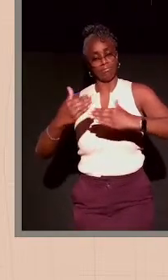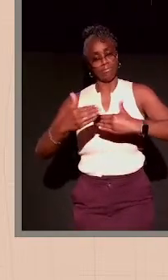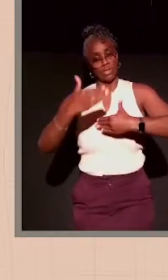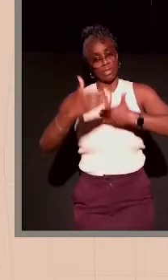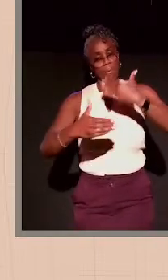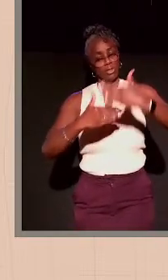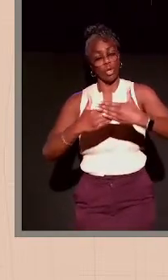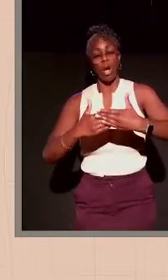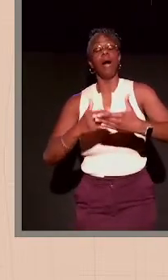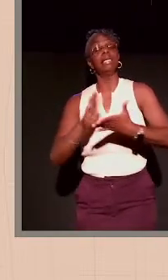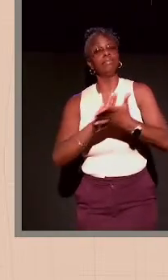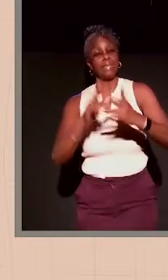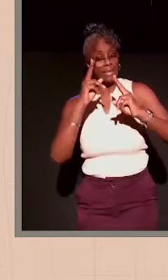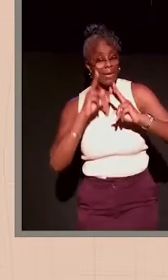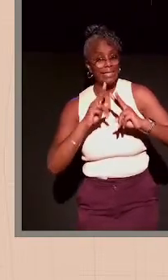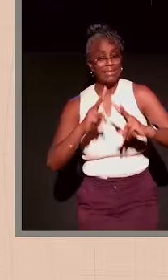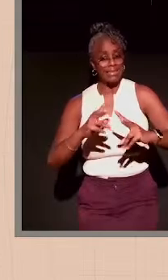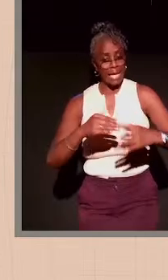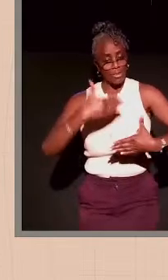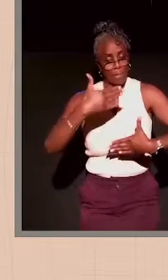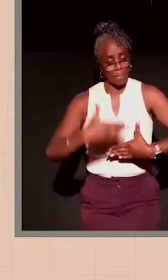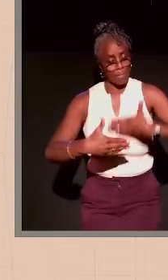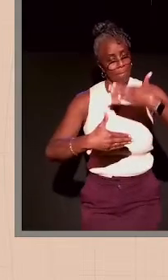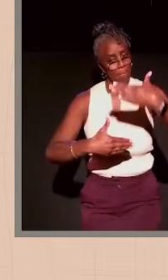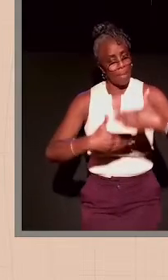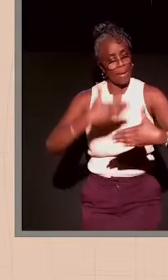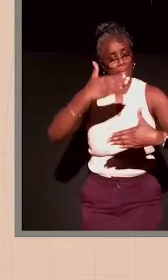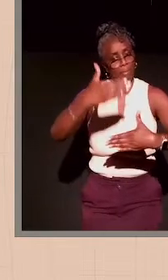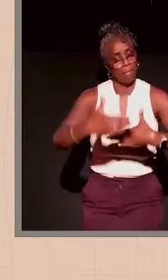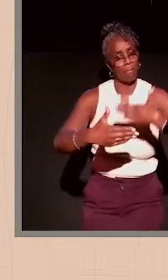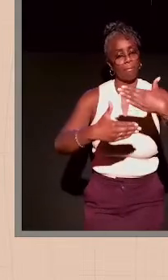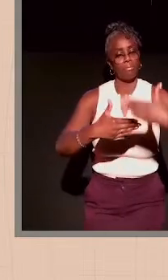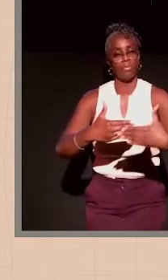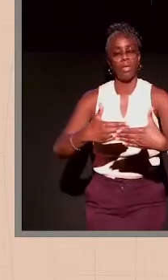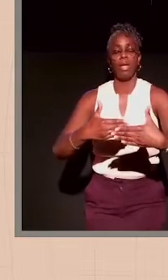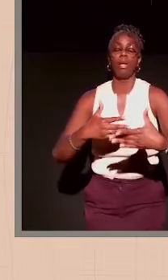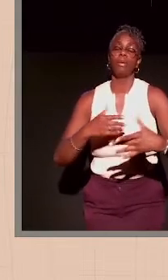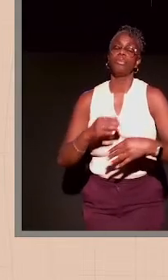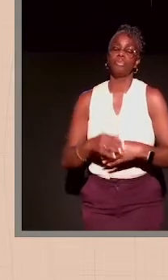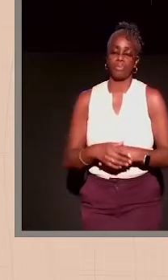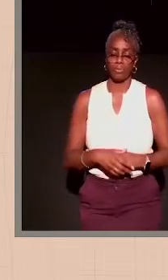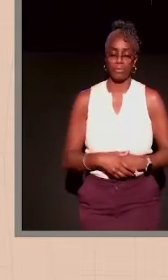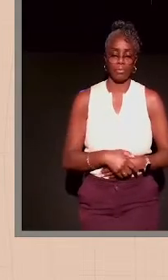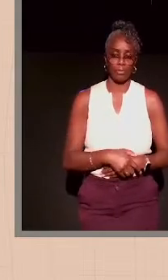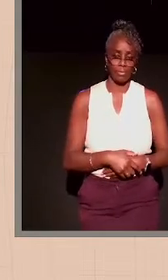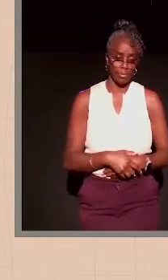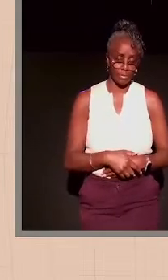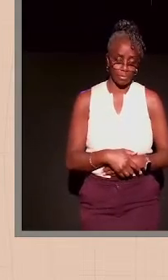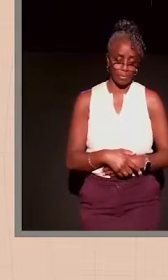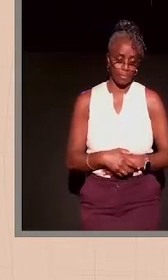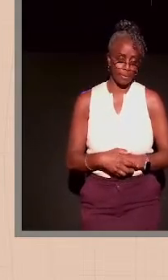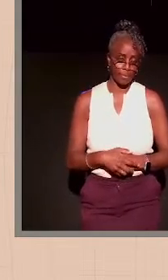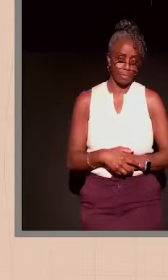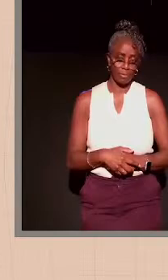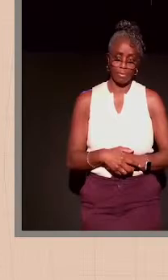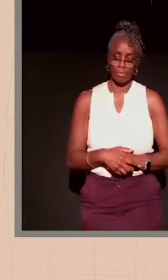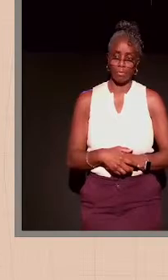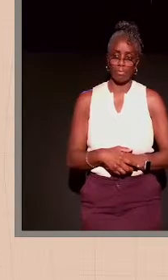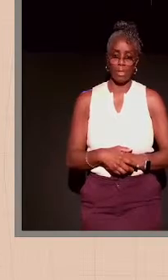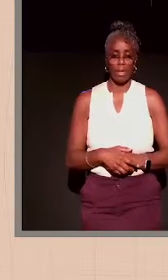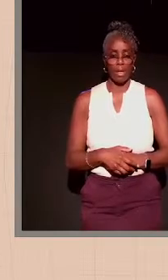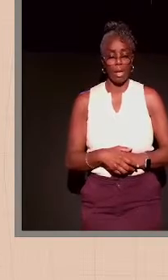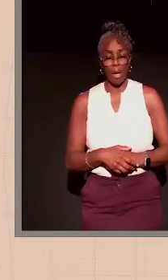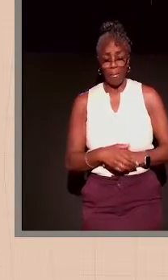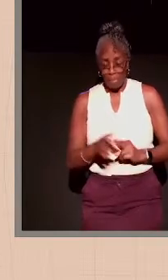I see those patterns, even if I can't discern a label on